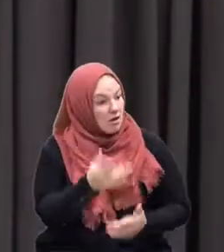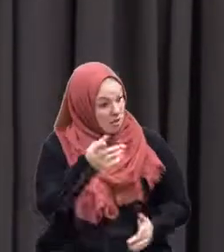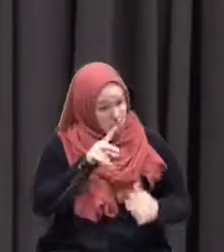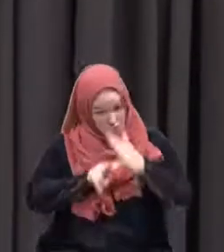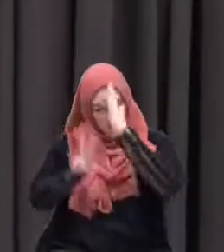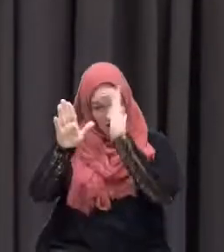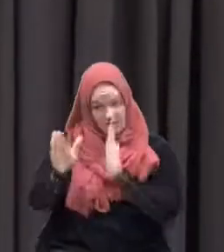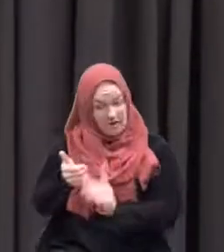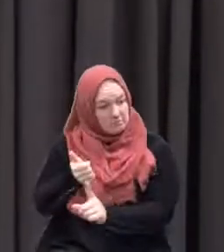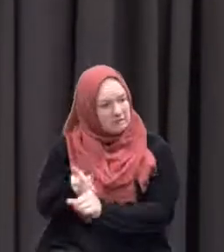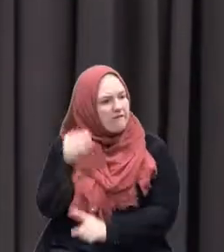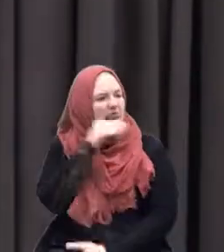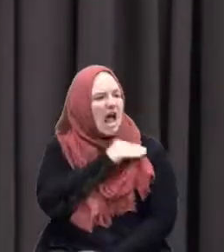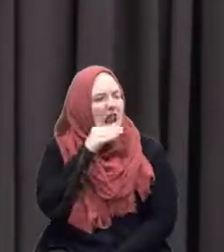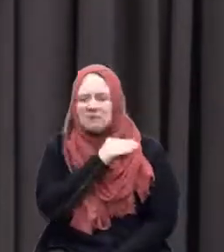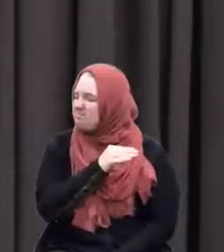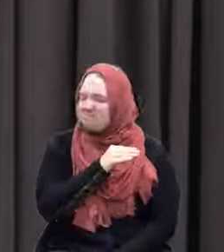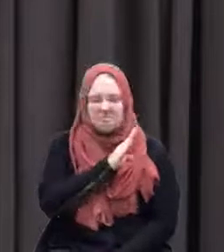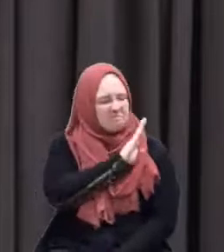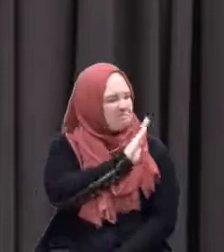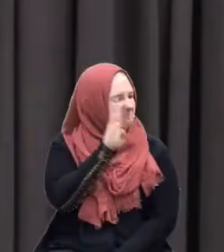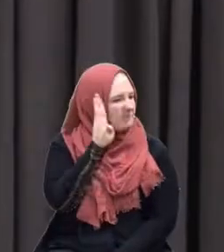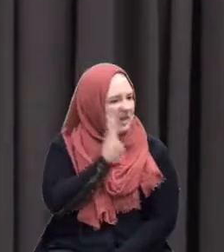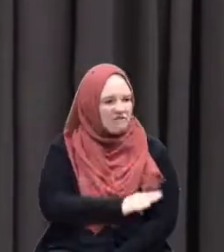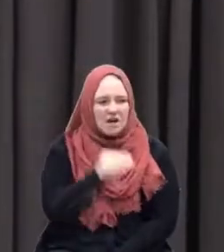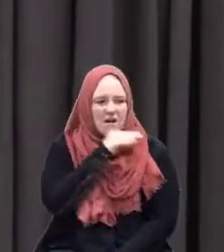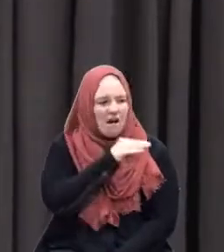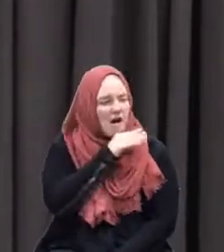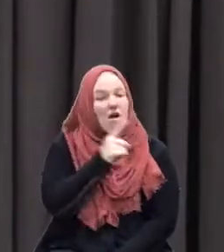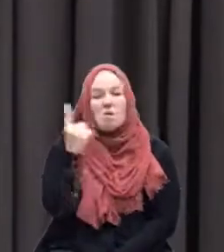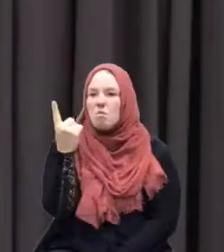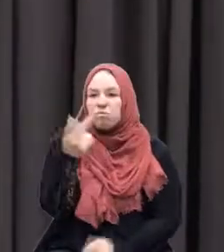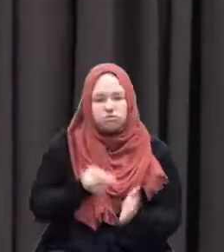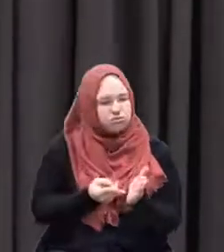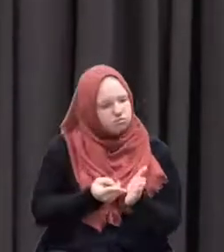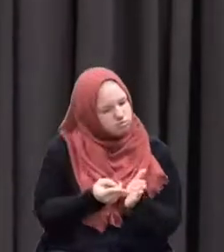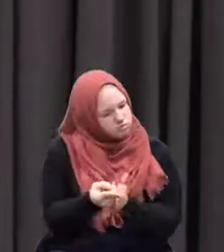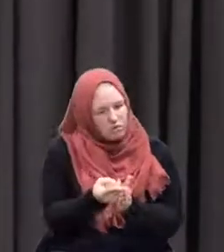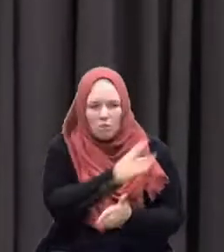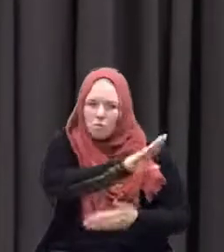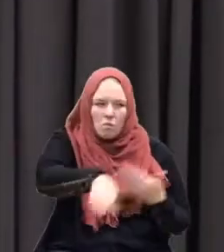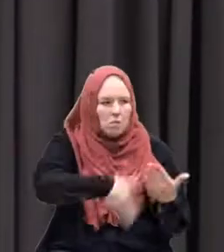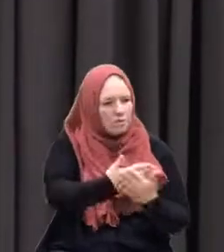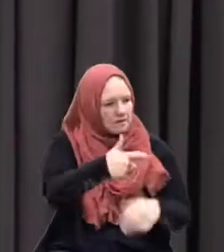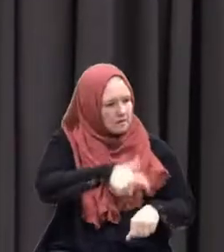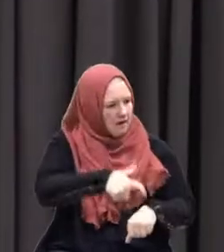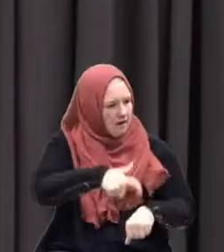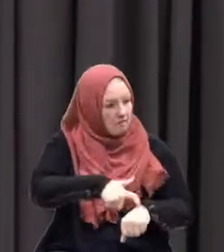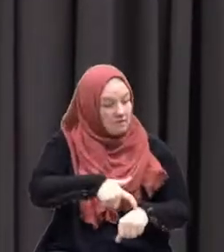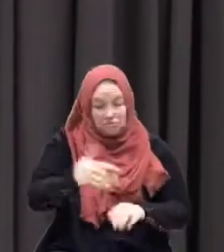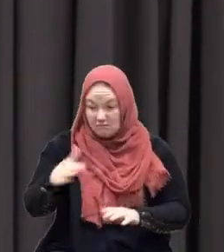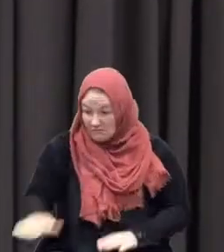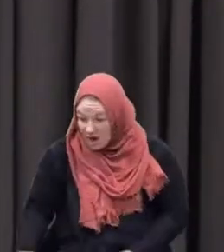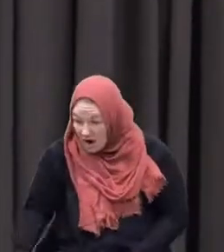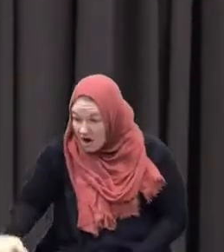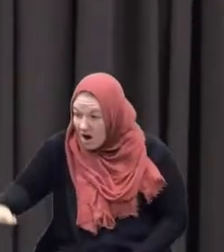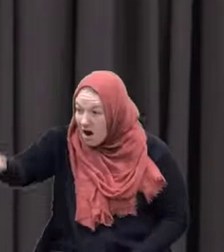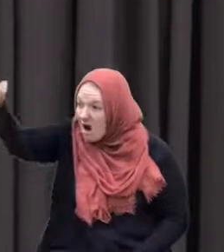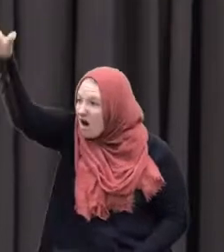once. Not once. Well before becoming a prophet.